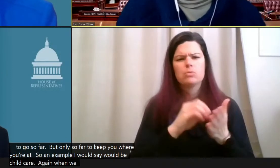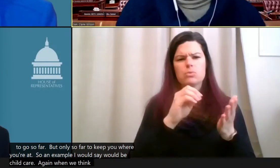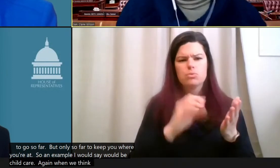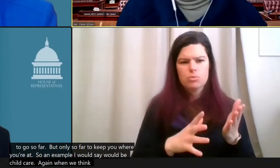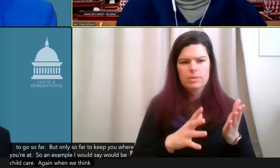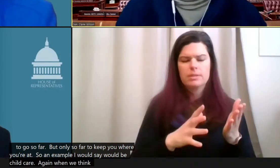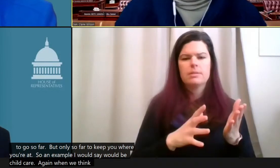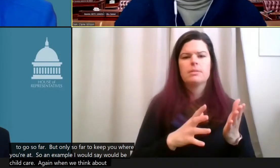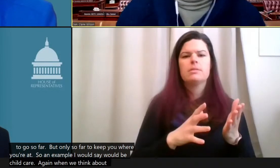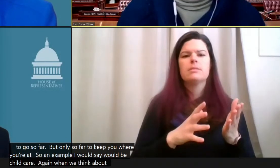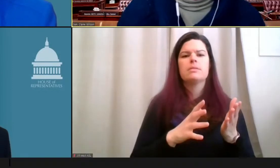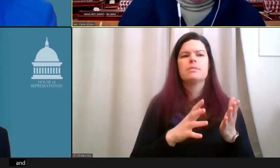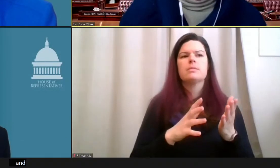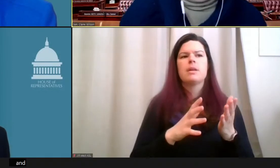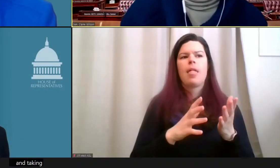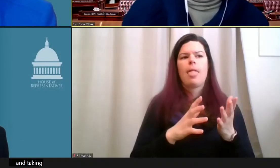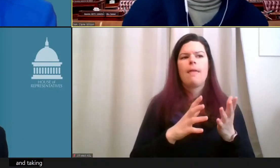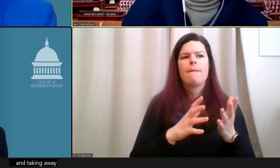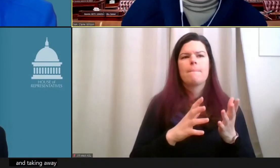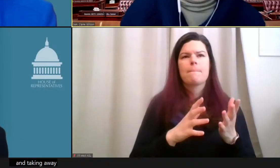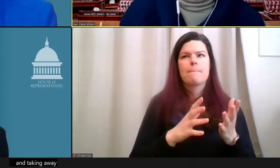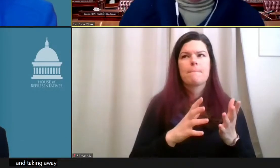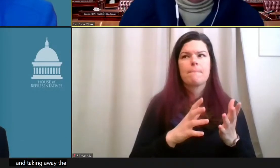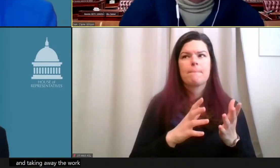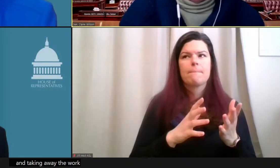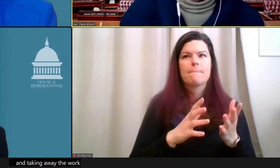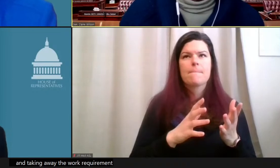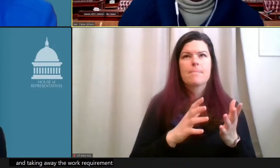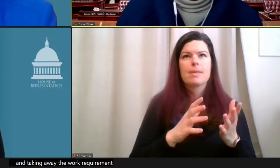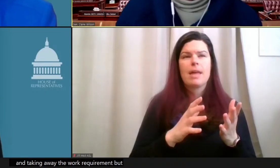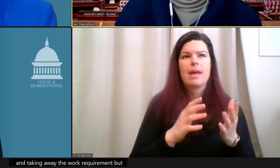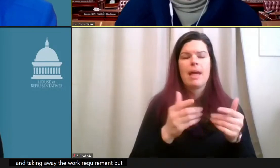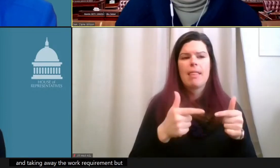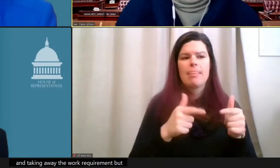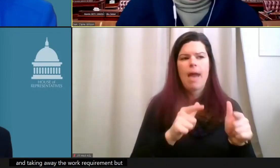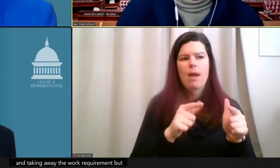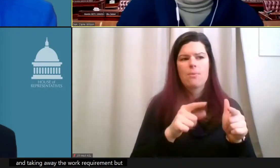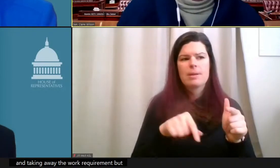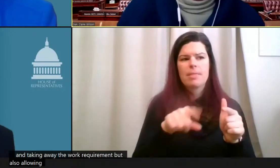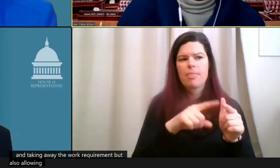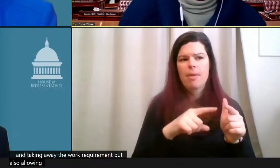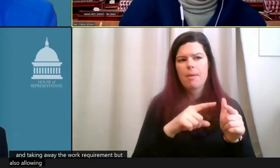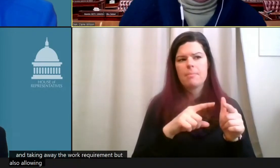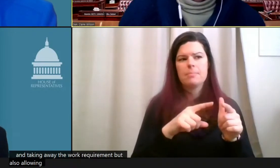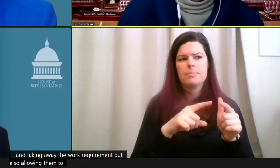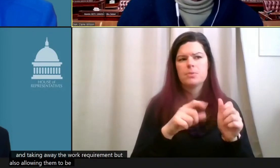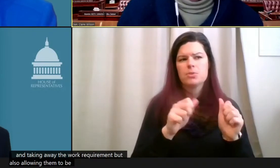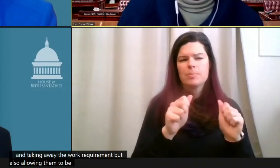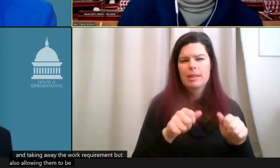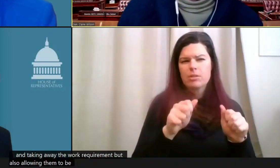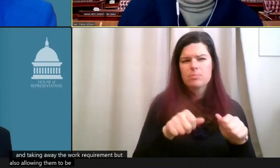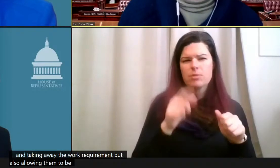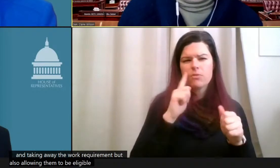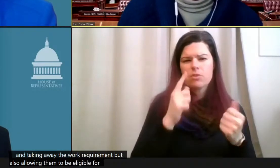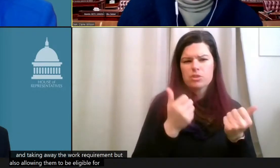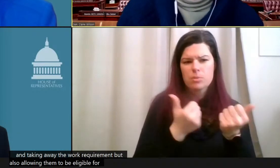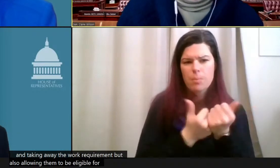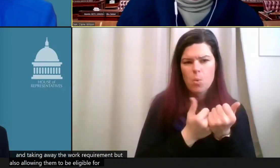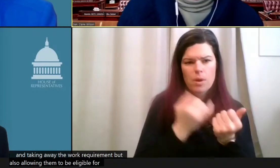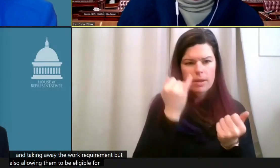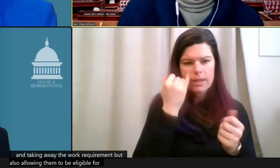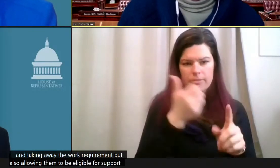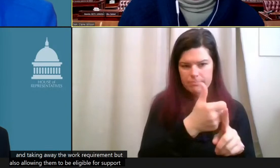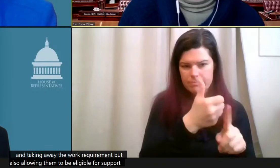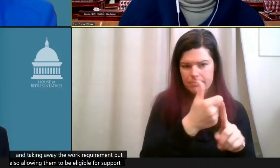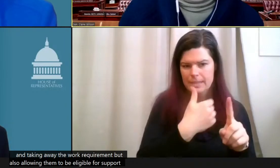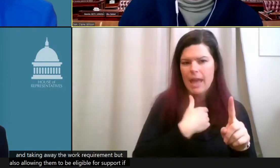and taking away the work requirement, but also allowing them to be eligible for support if they are parents